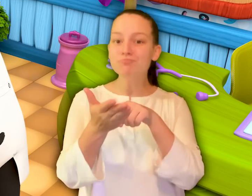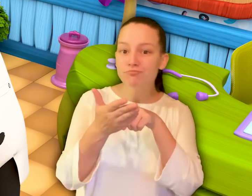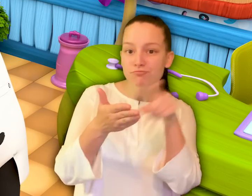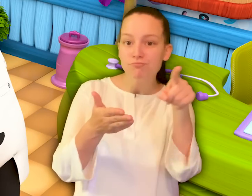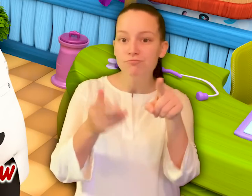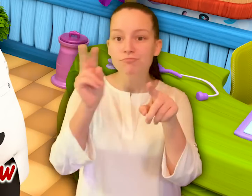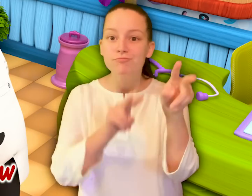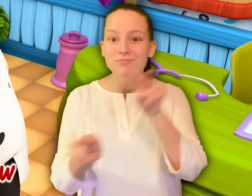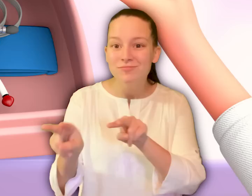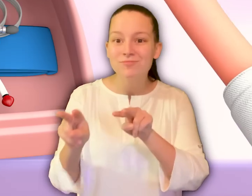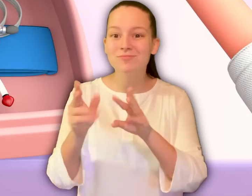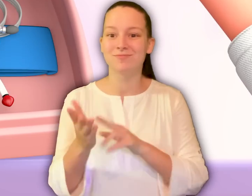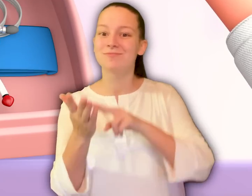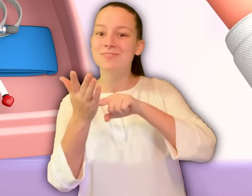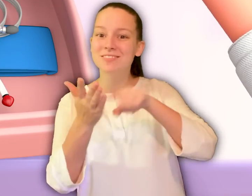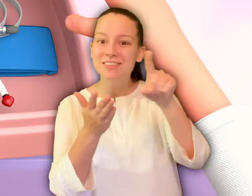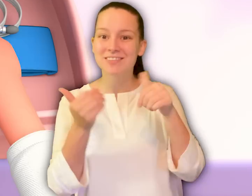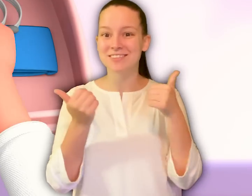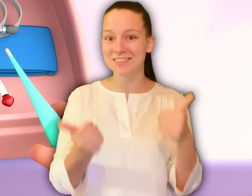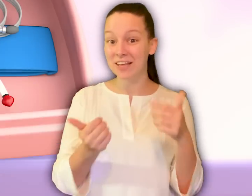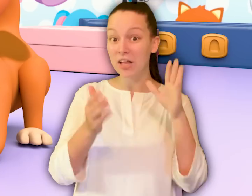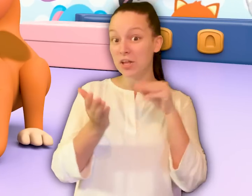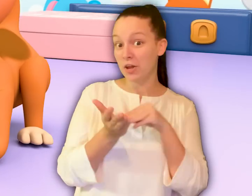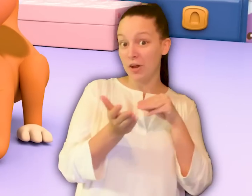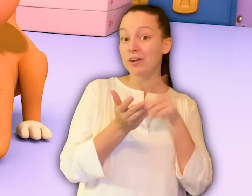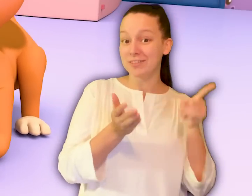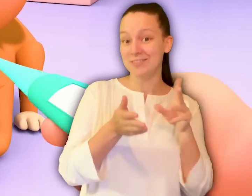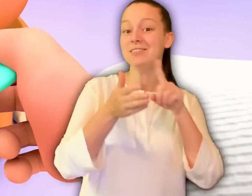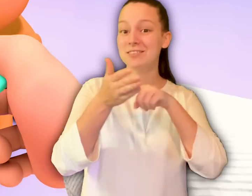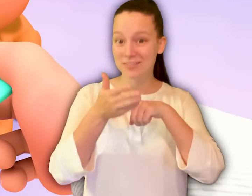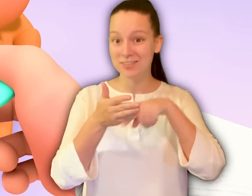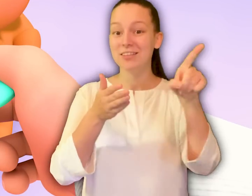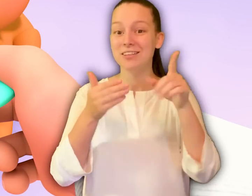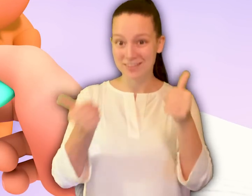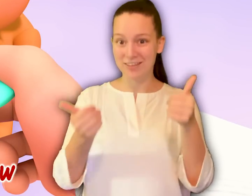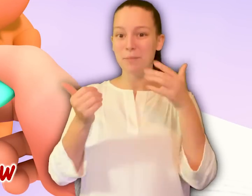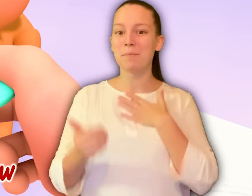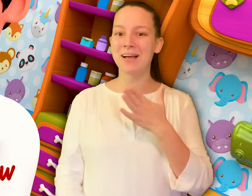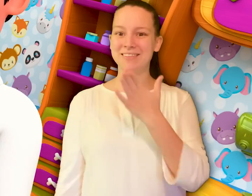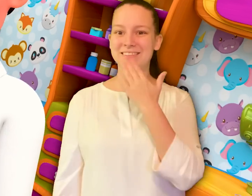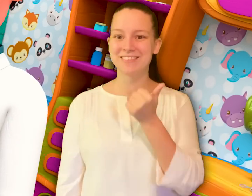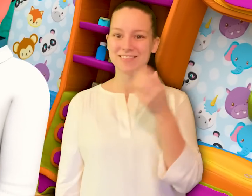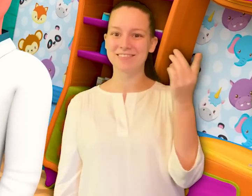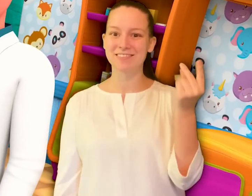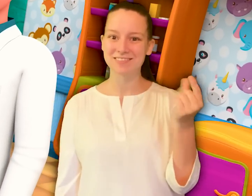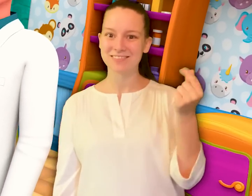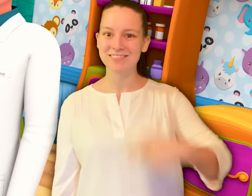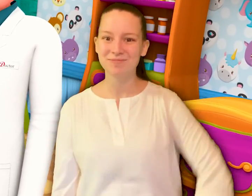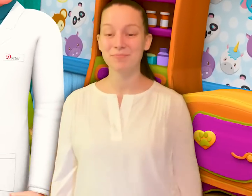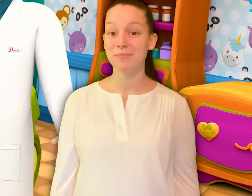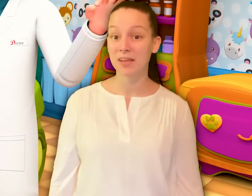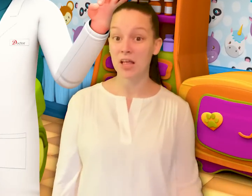the doctor here will check you now check you now check you now the doctor here will check you now my